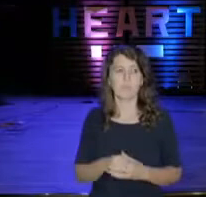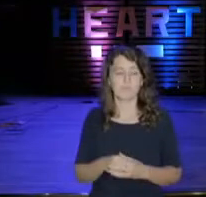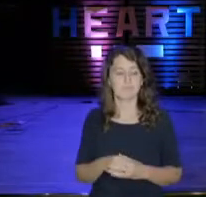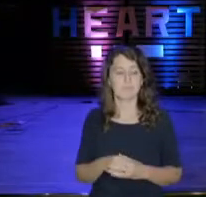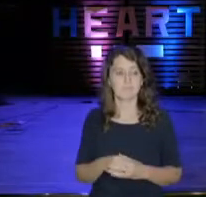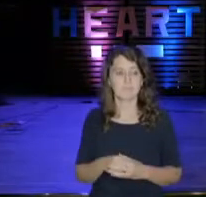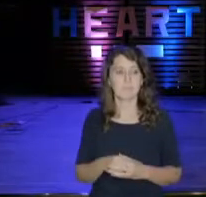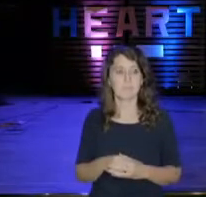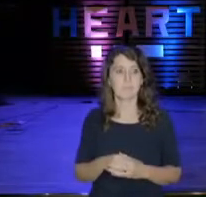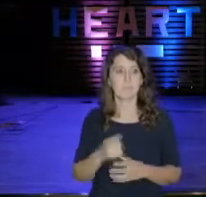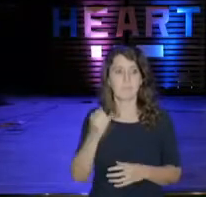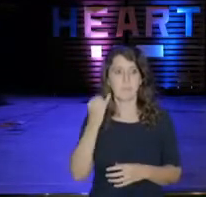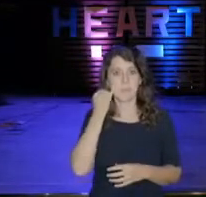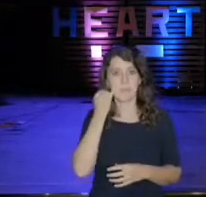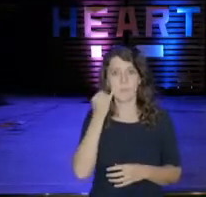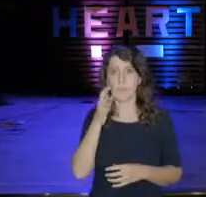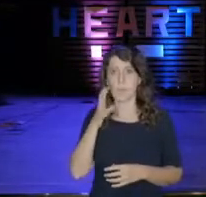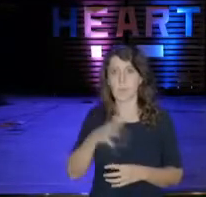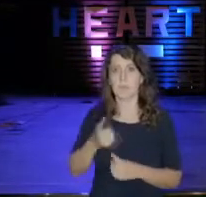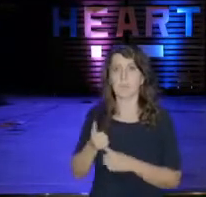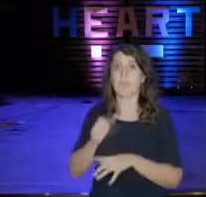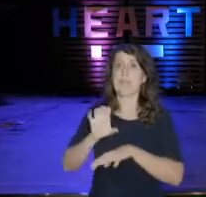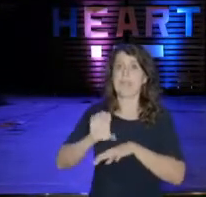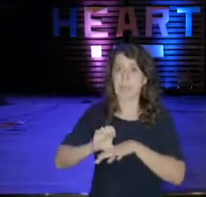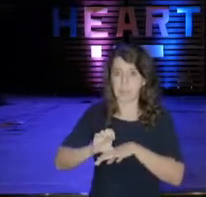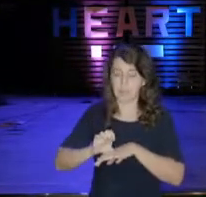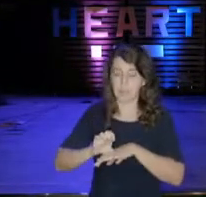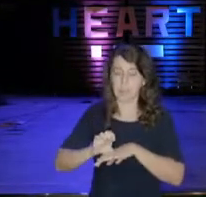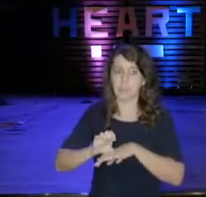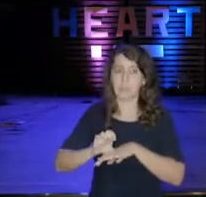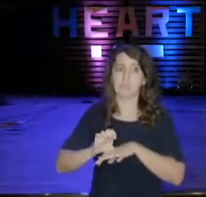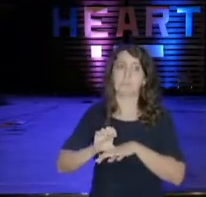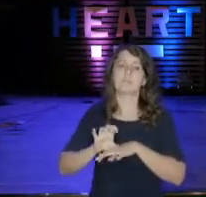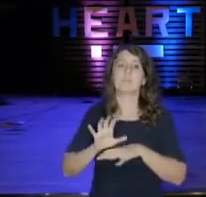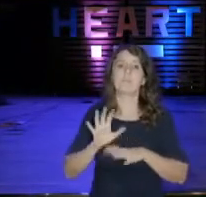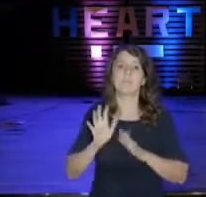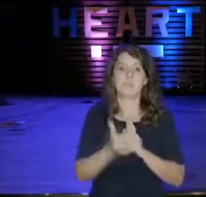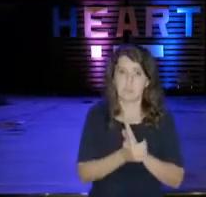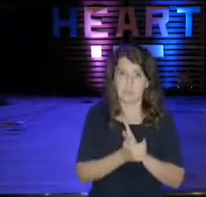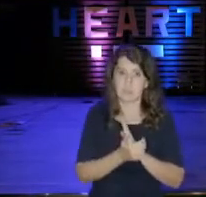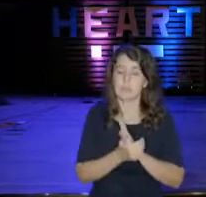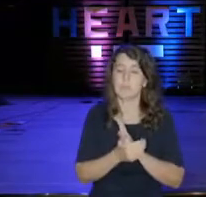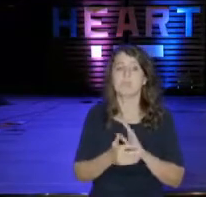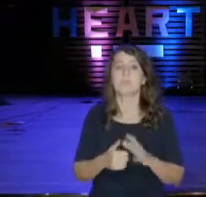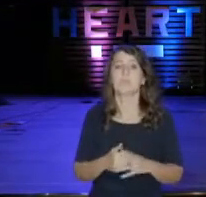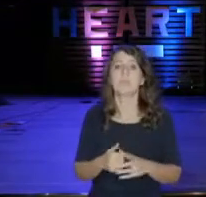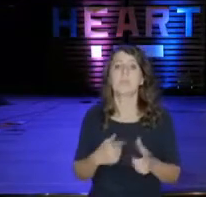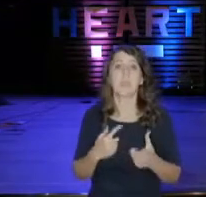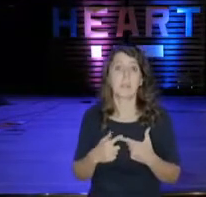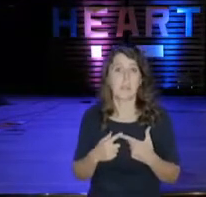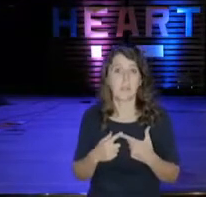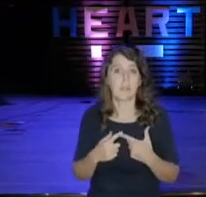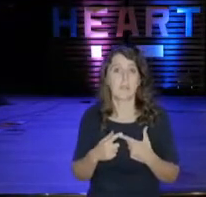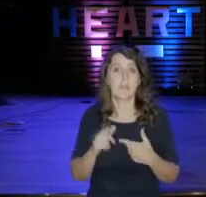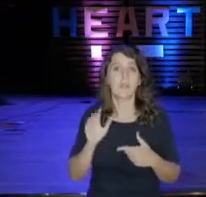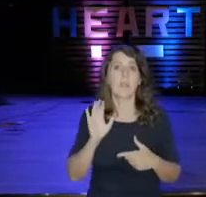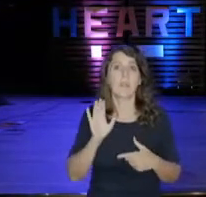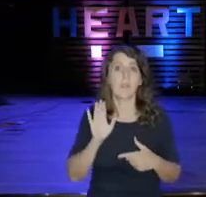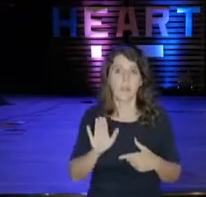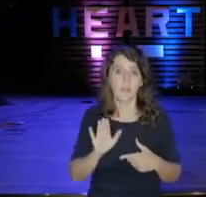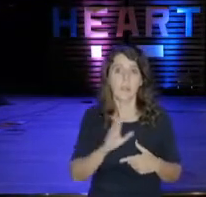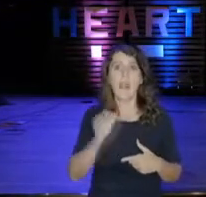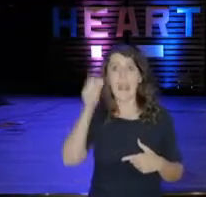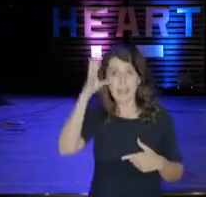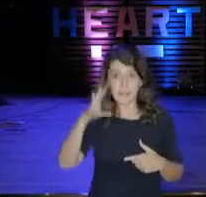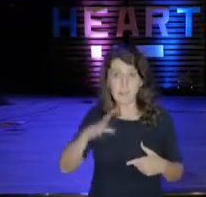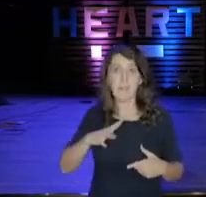an engaged woman is caught cheating on her fiancé, then her and the